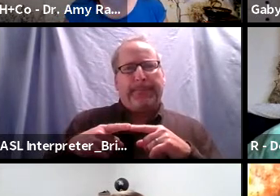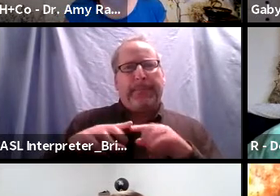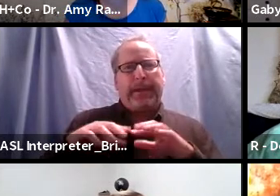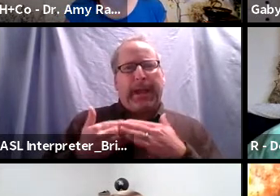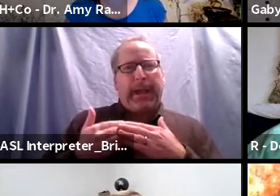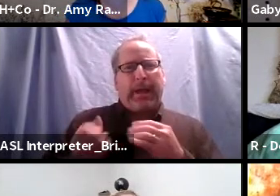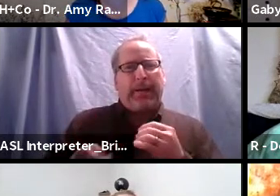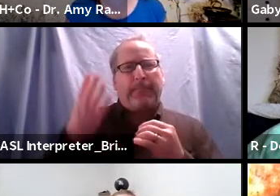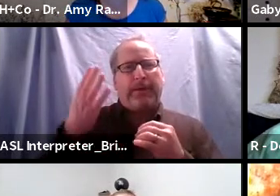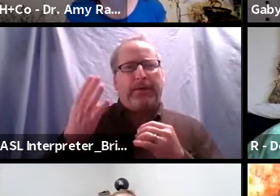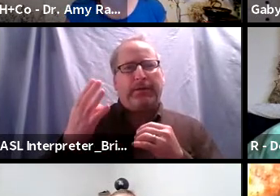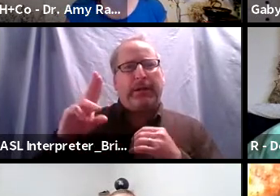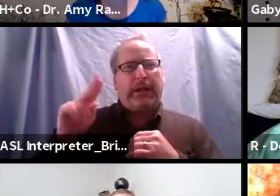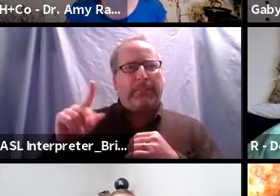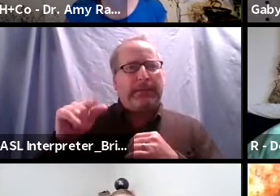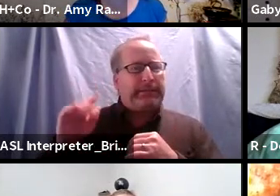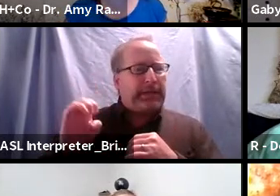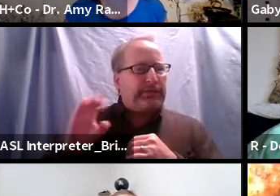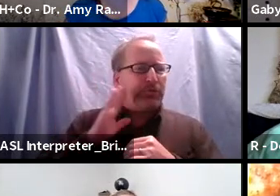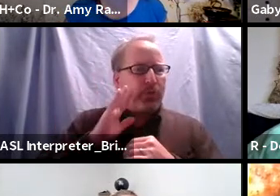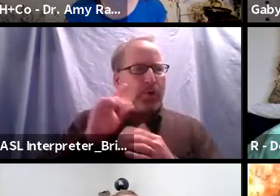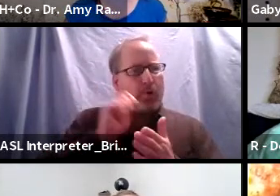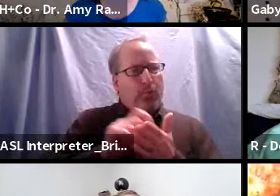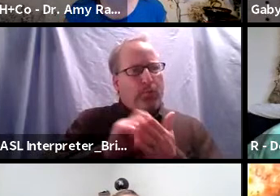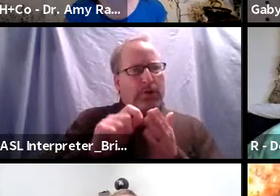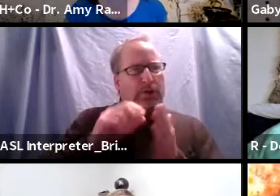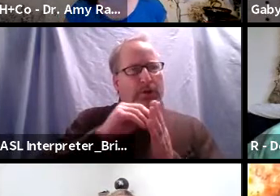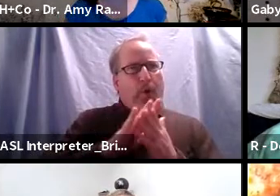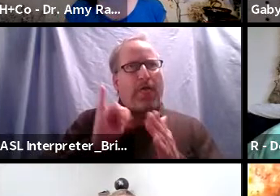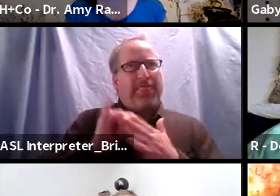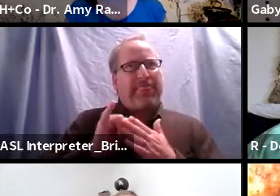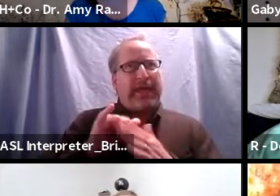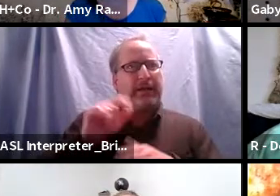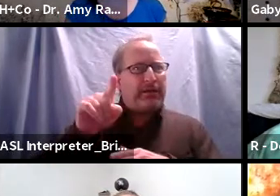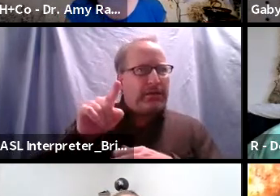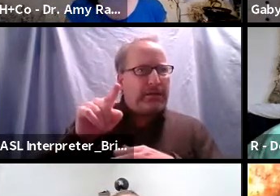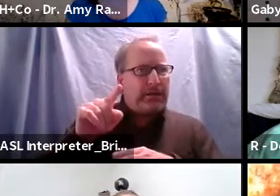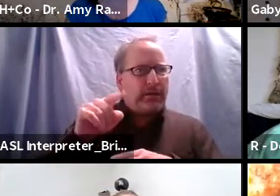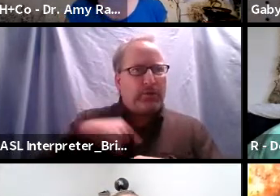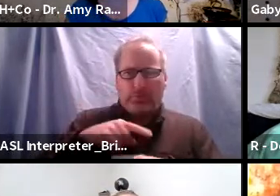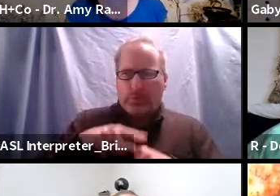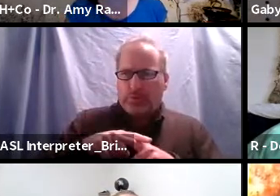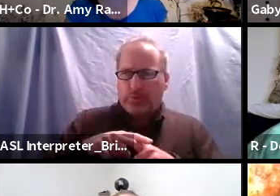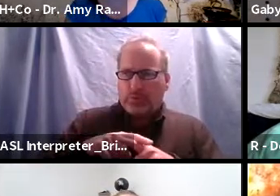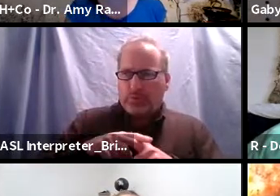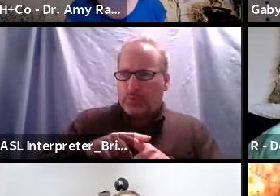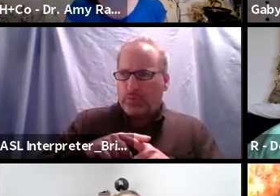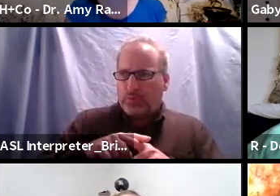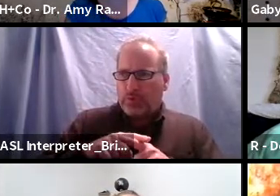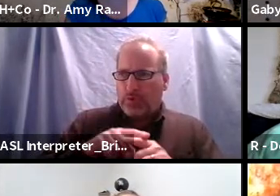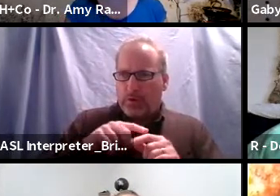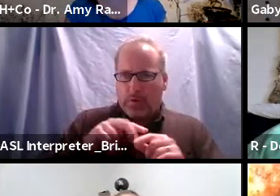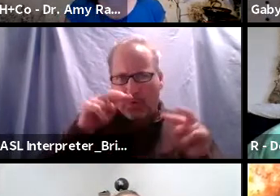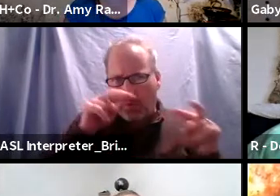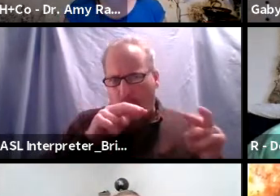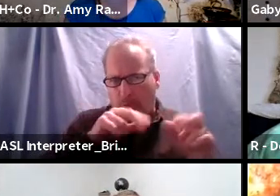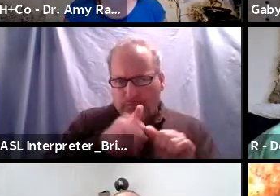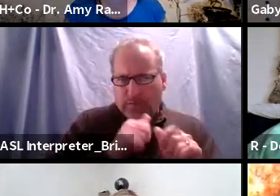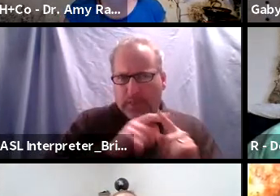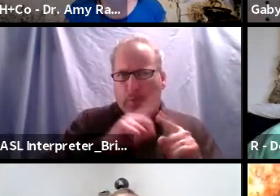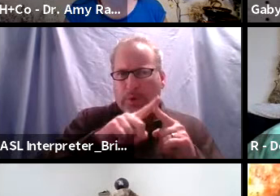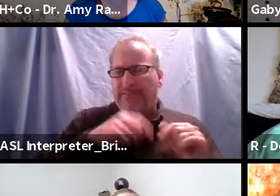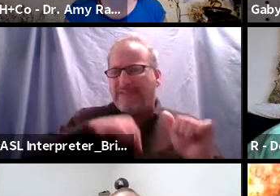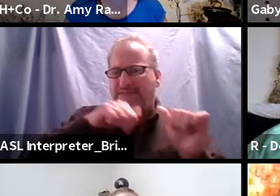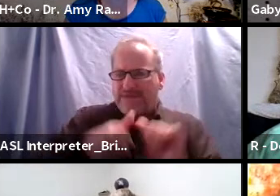how much the updates will be written on this chart, and we're supposed to refer to it when there are follow-up items, and when items